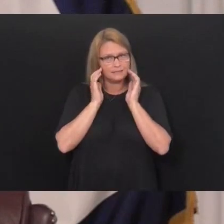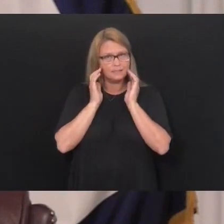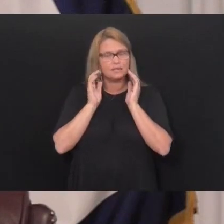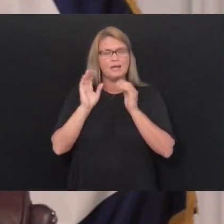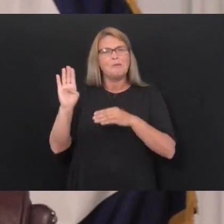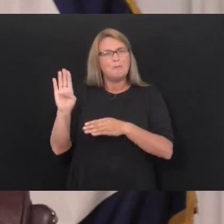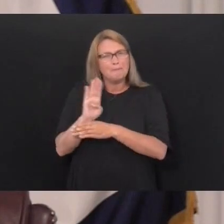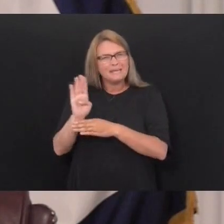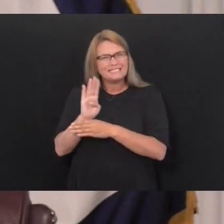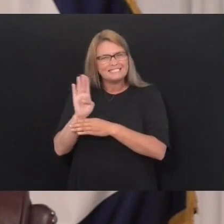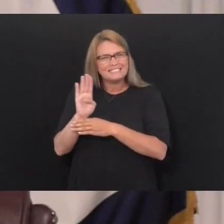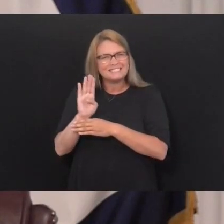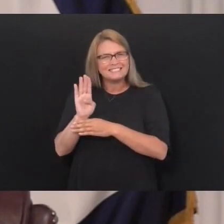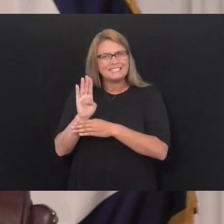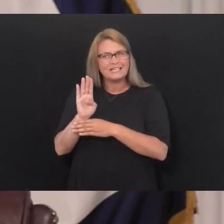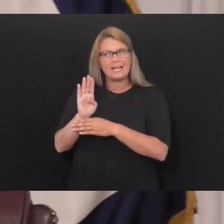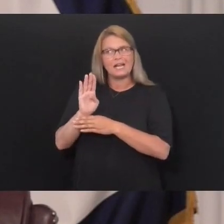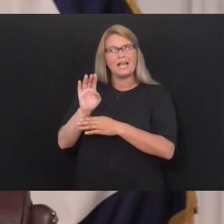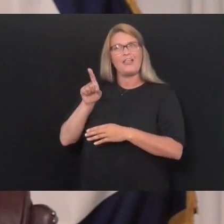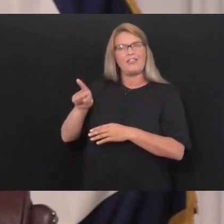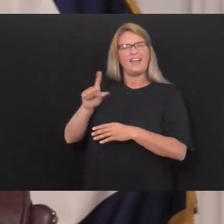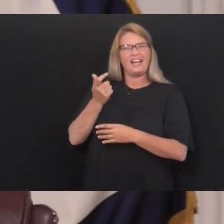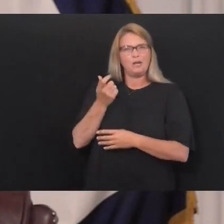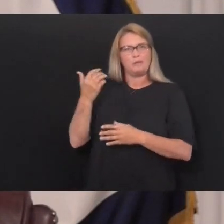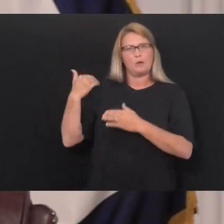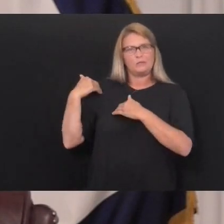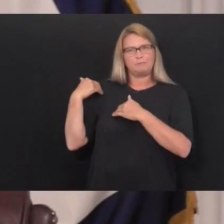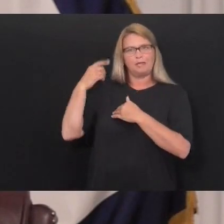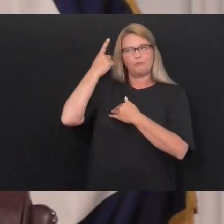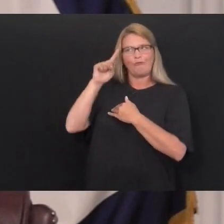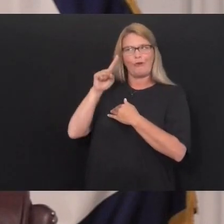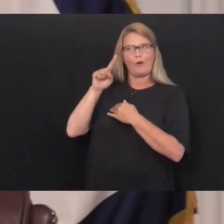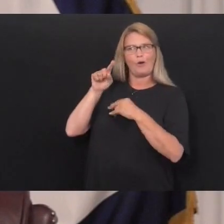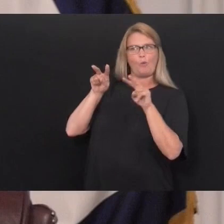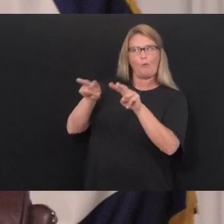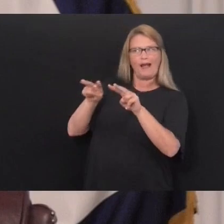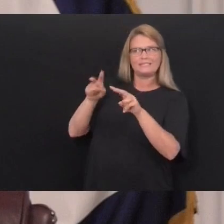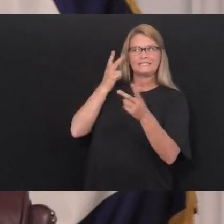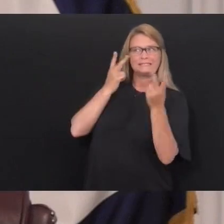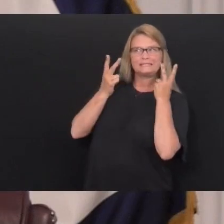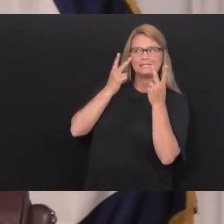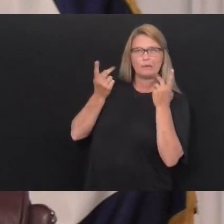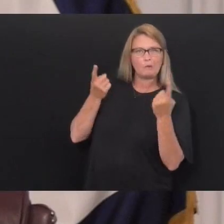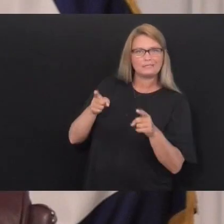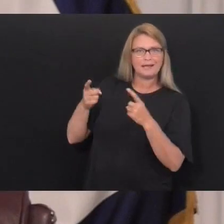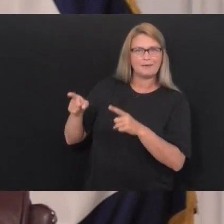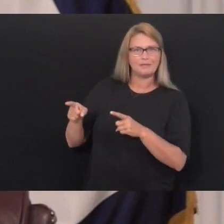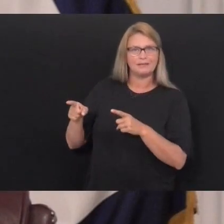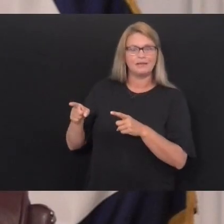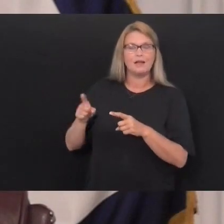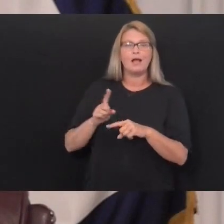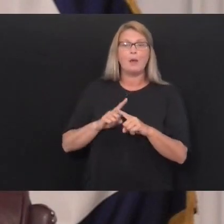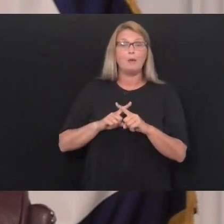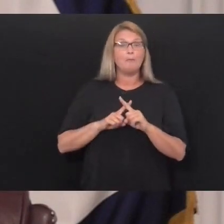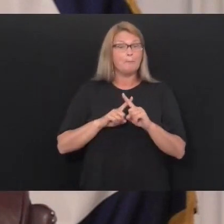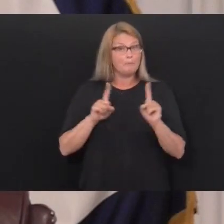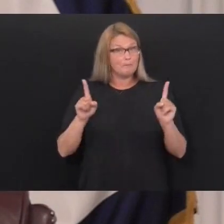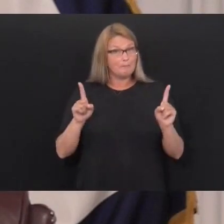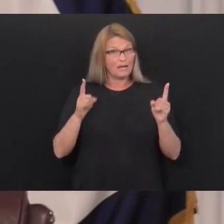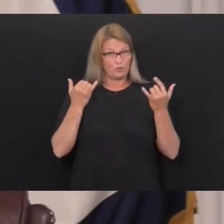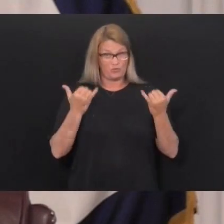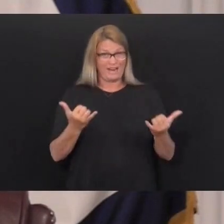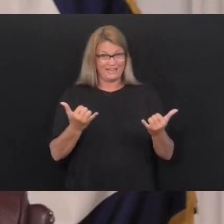big day. And so, David, I'm not ready yet to do that and